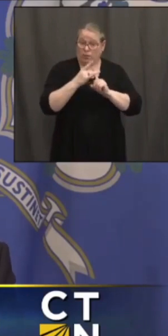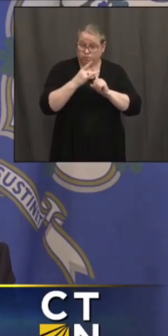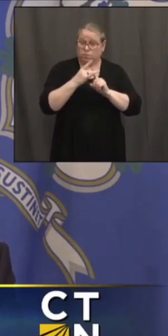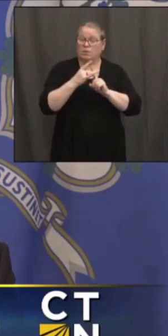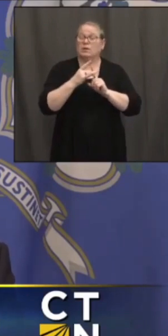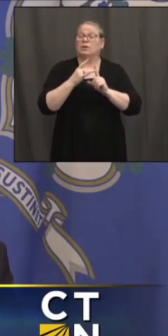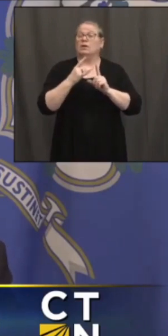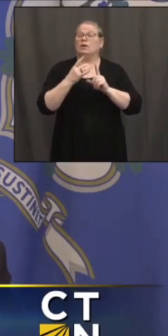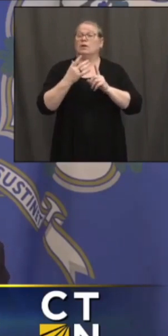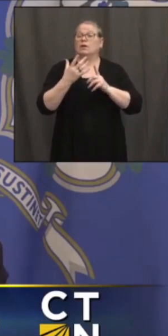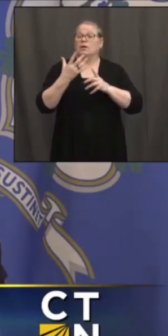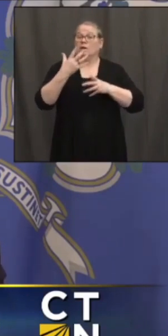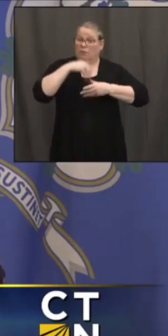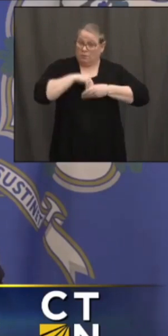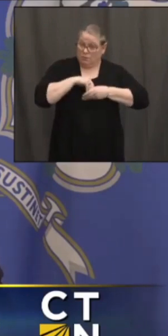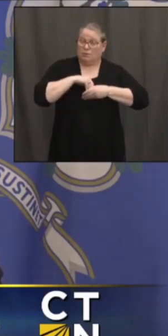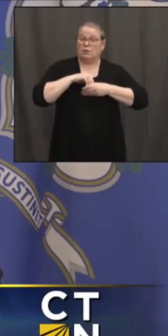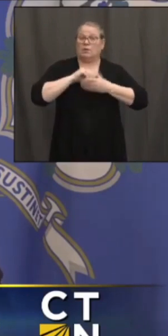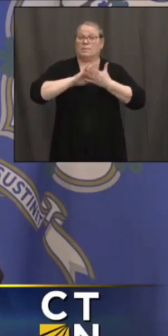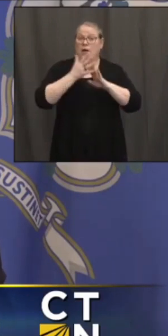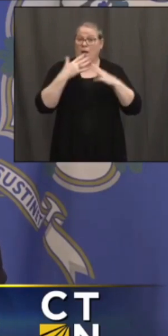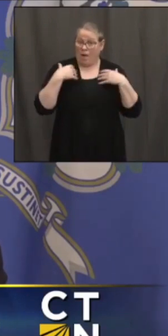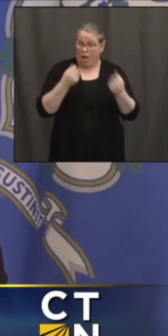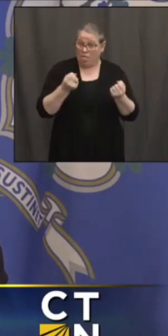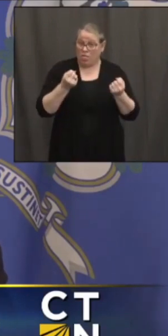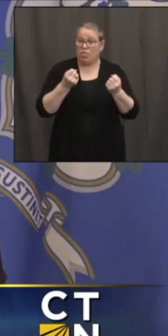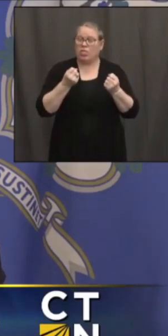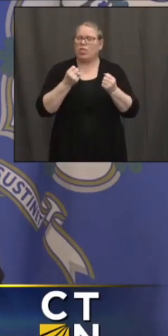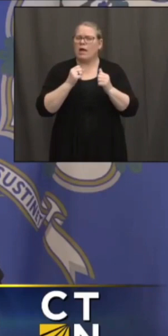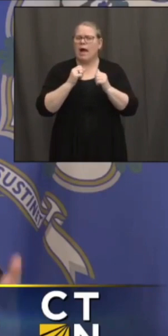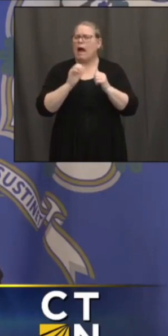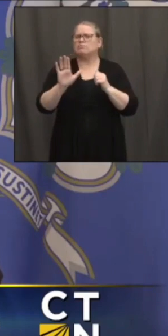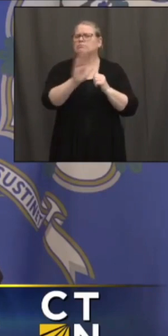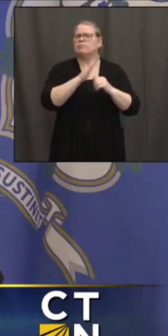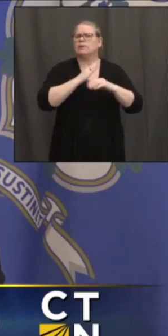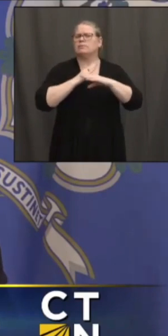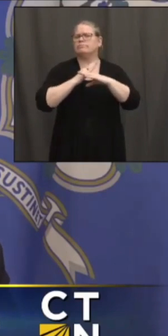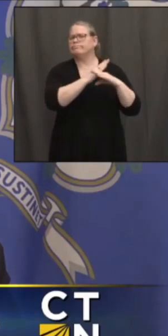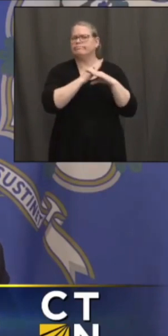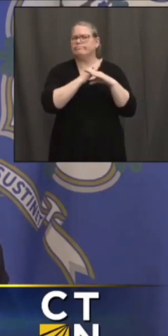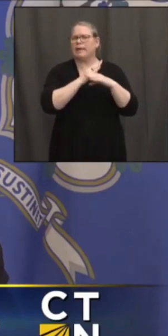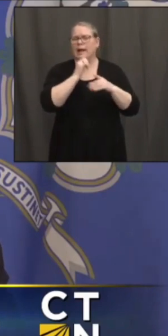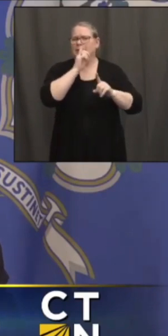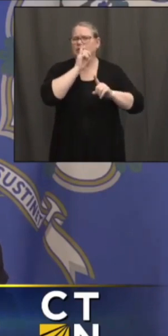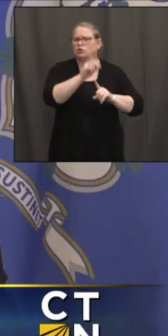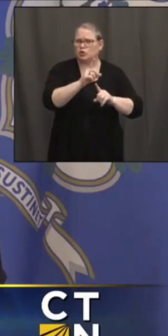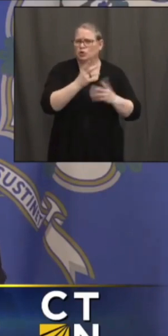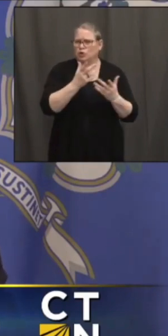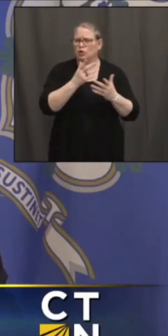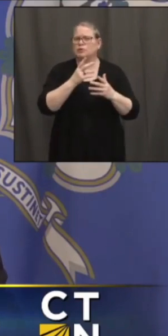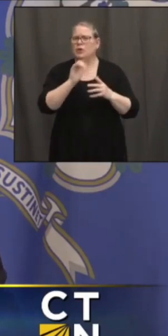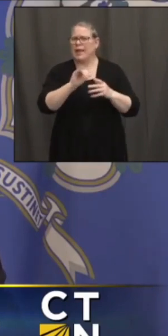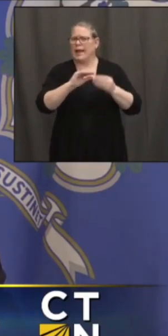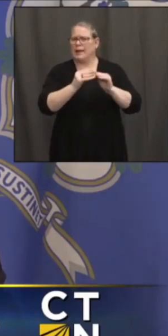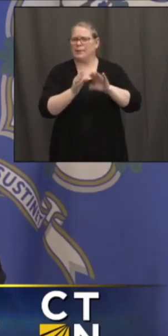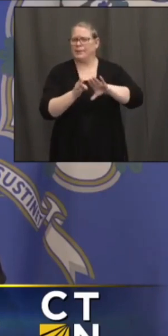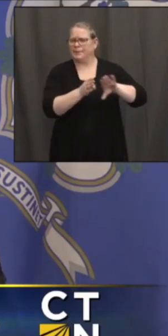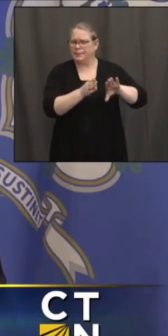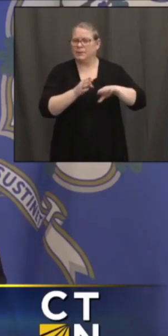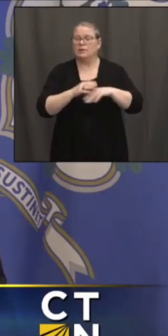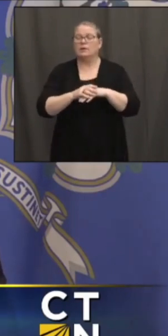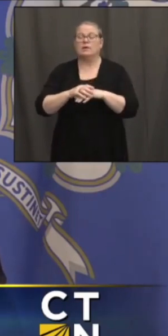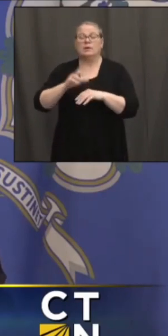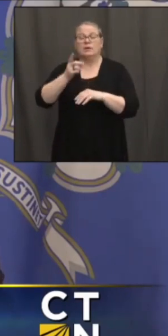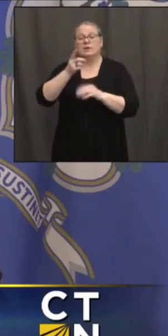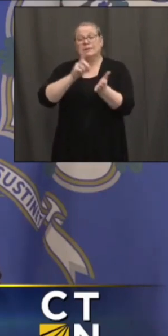said, 80% plus of folks, say folks over the age of 80, vaccinated, or at least they've